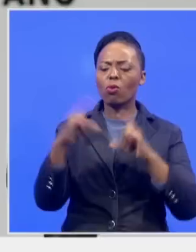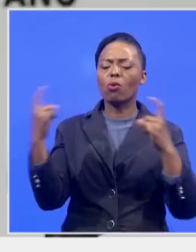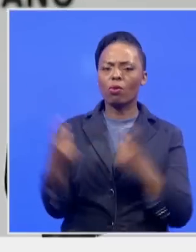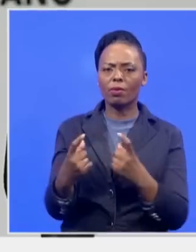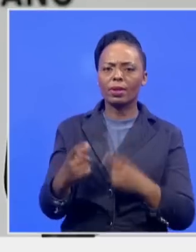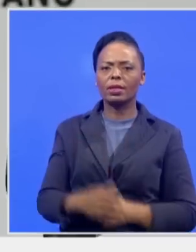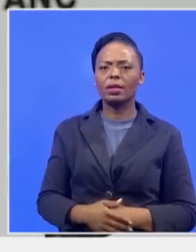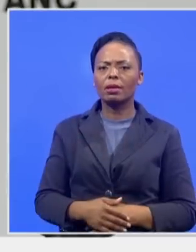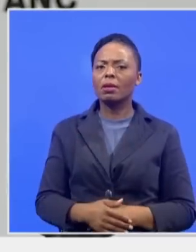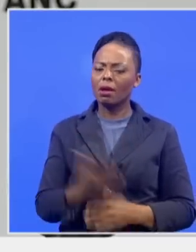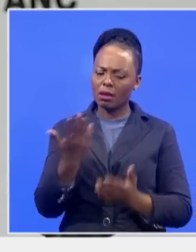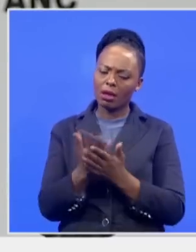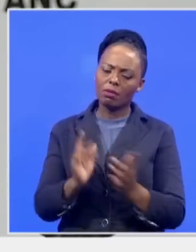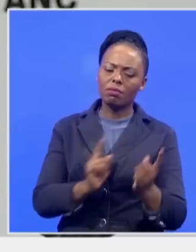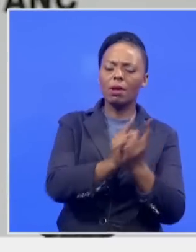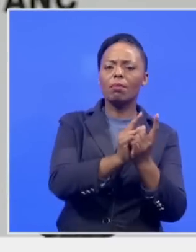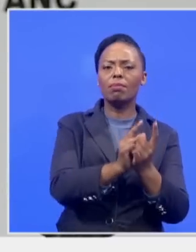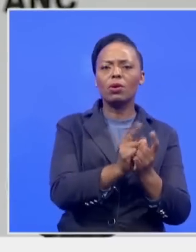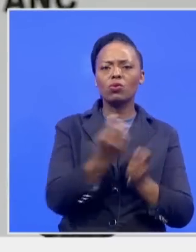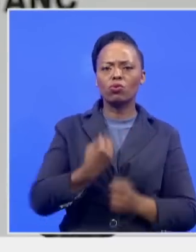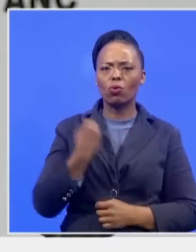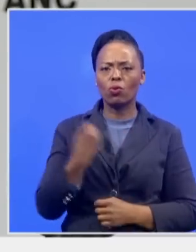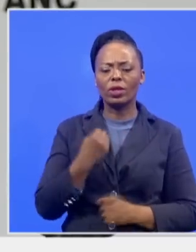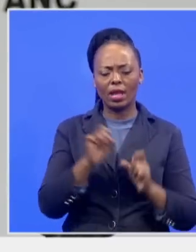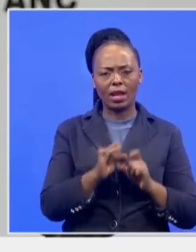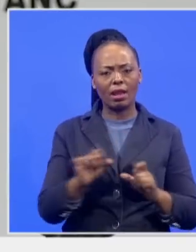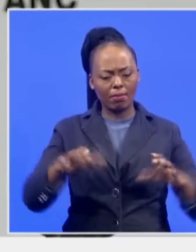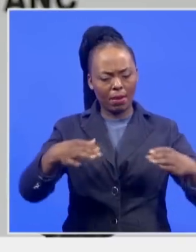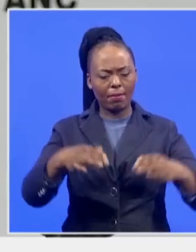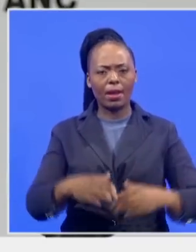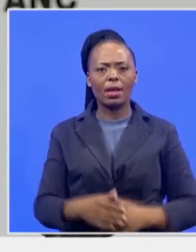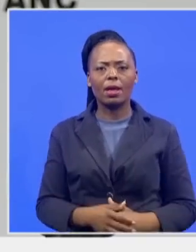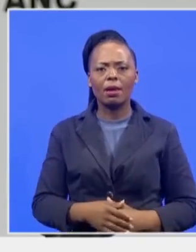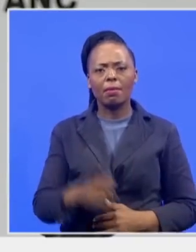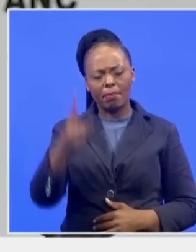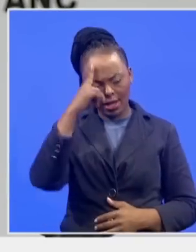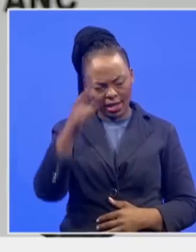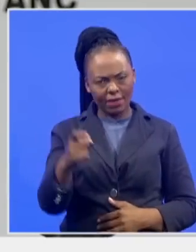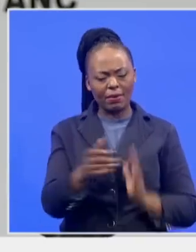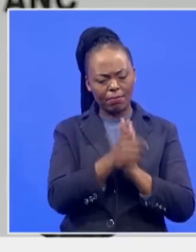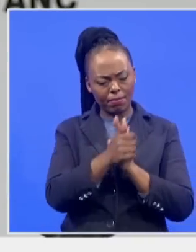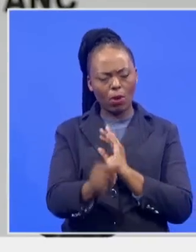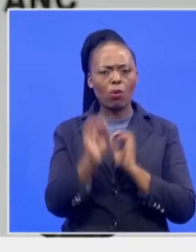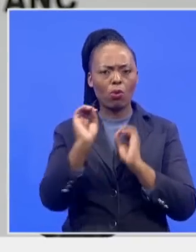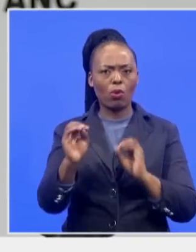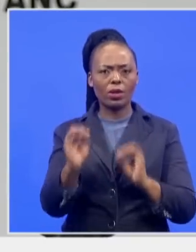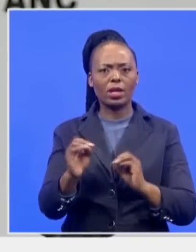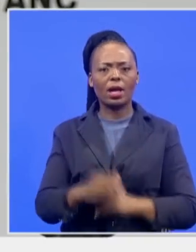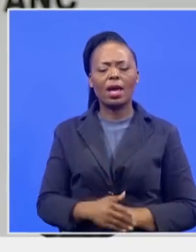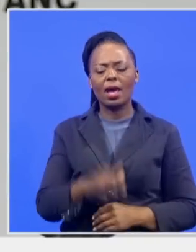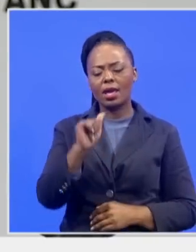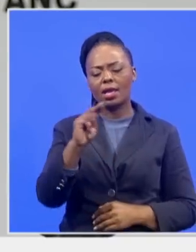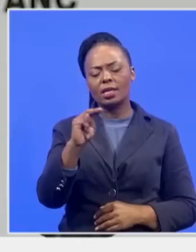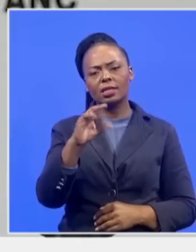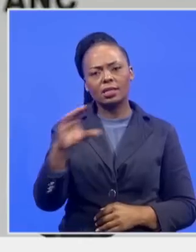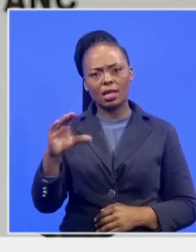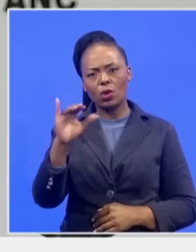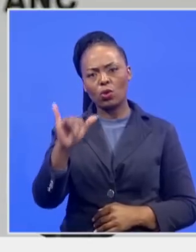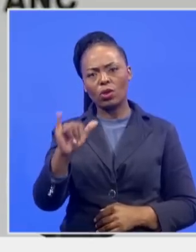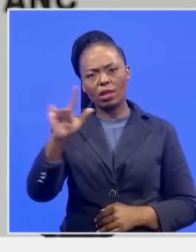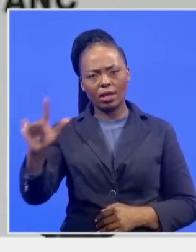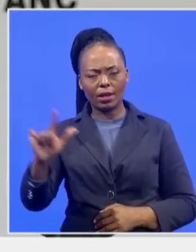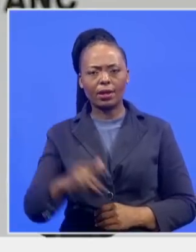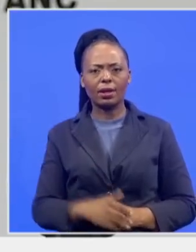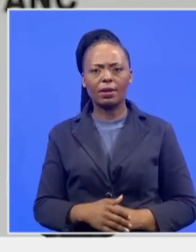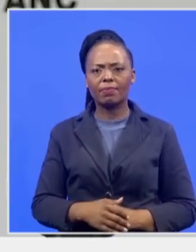lead the Youth League. And we believe in them. And we believe there is talent in the Youth League. I've gone throughout